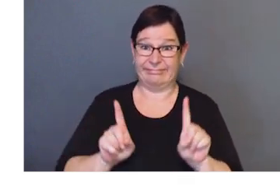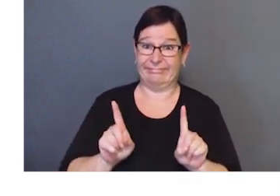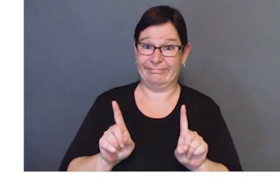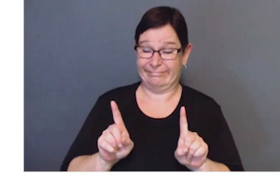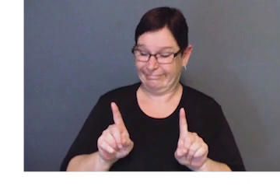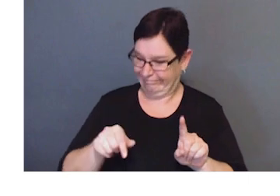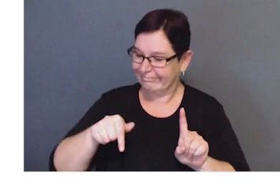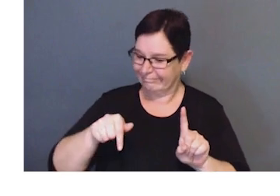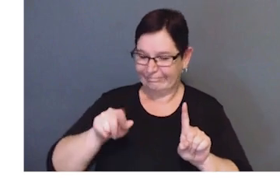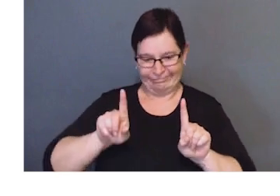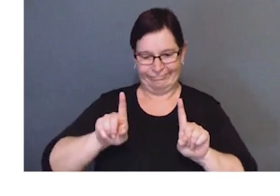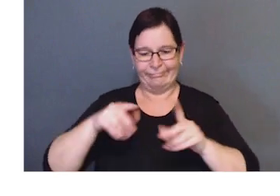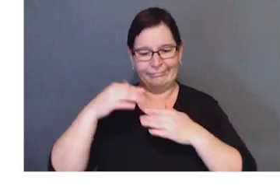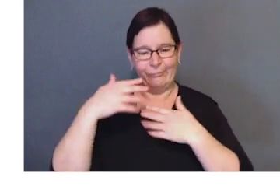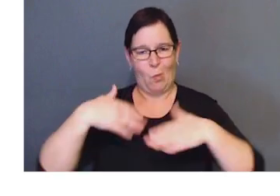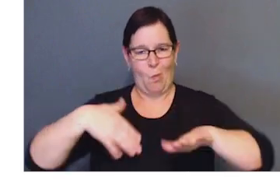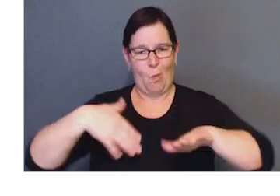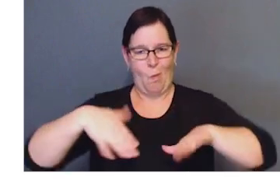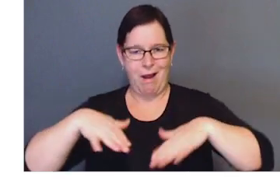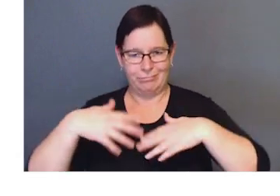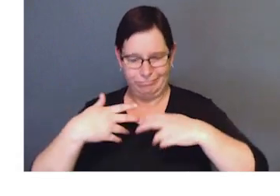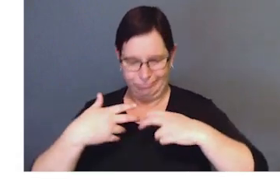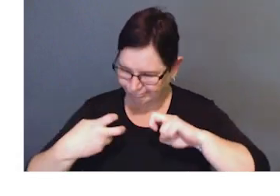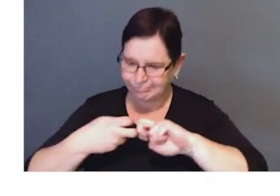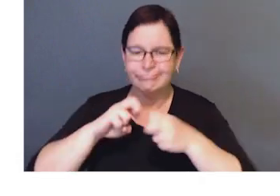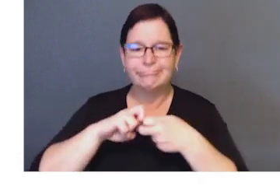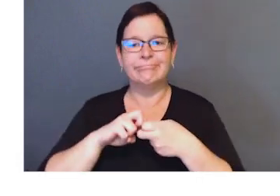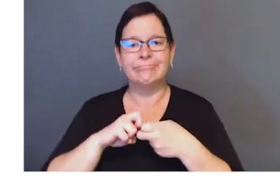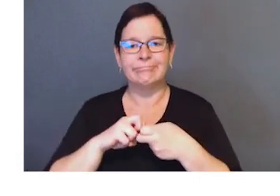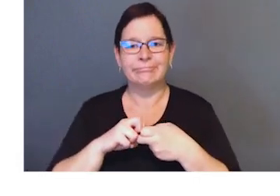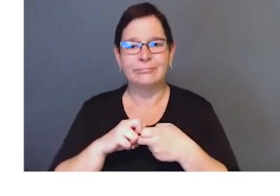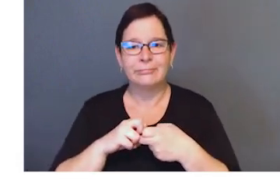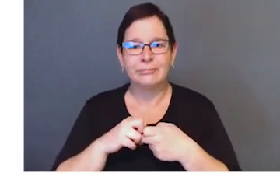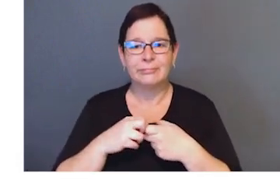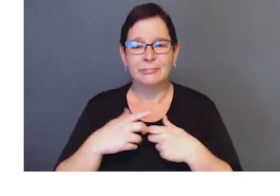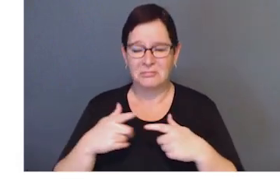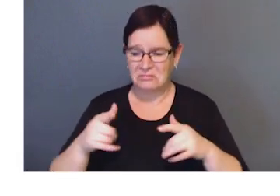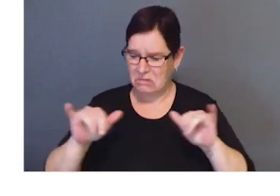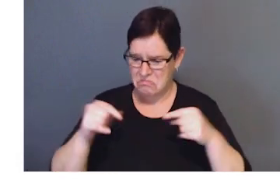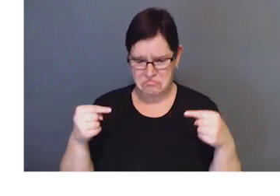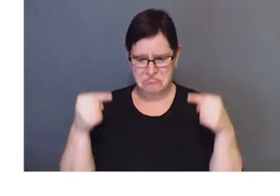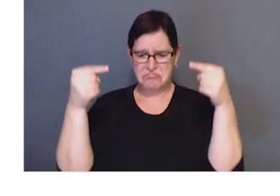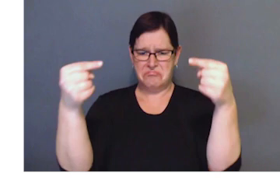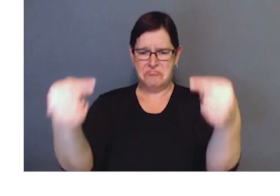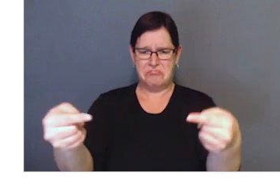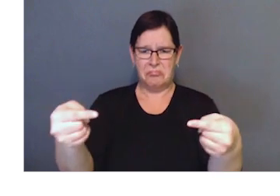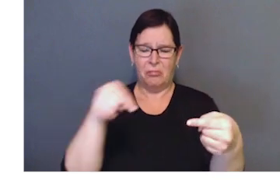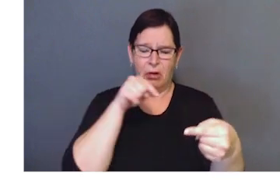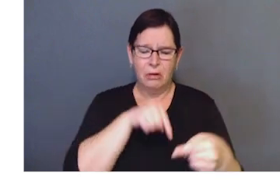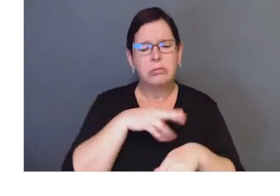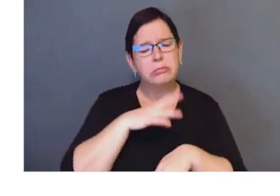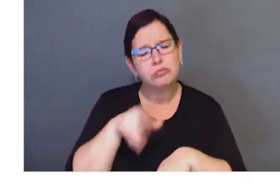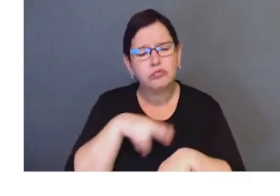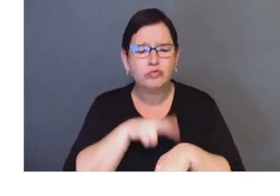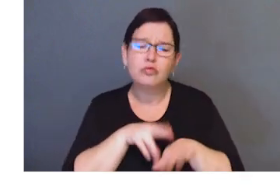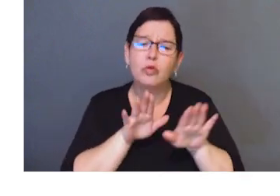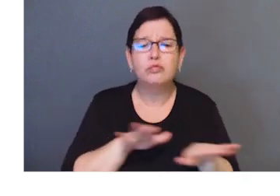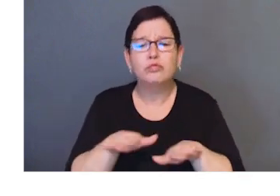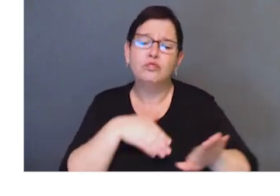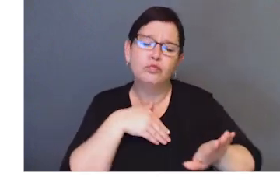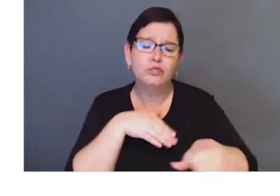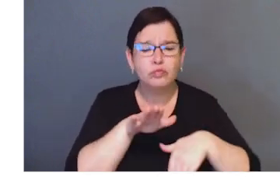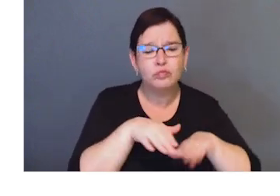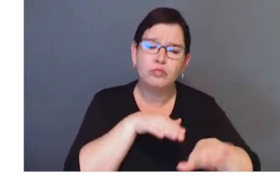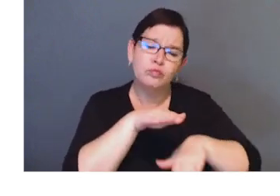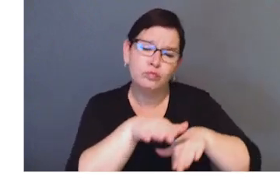Over the same distance, one can walk at a reasonable pace, while the other needs a walker and must stop frequently to